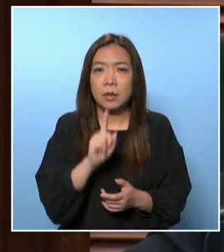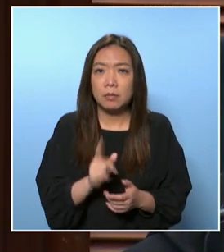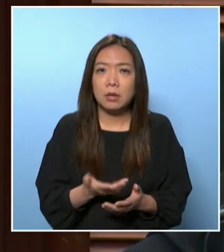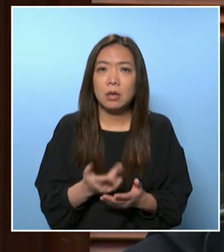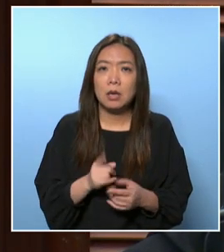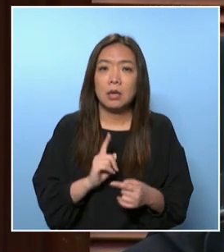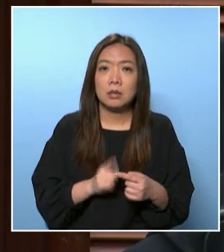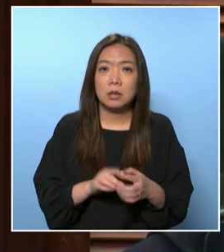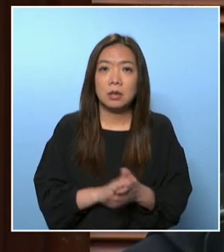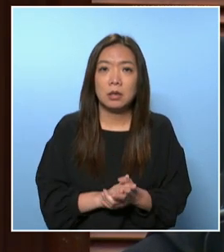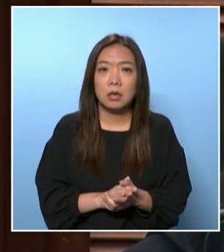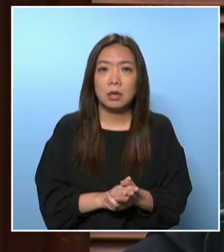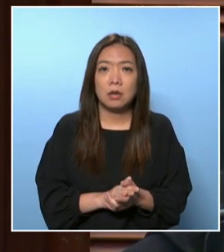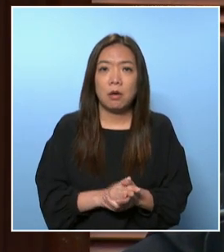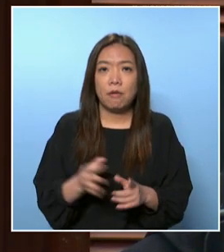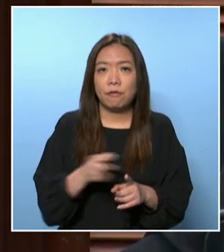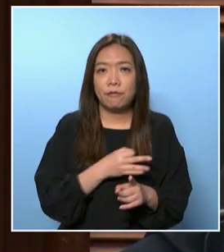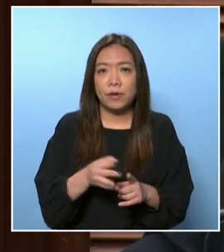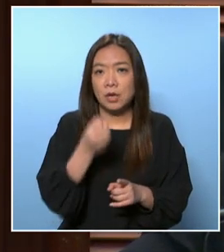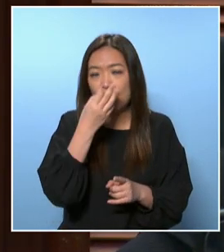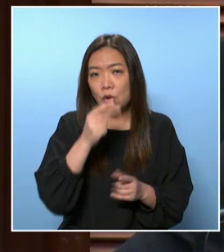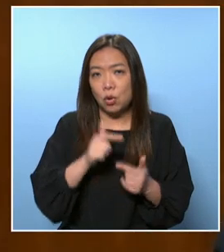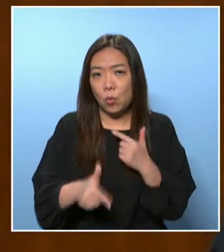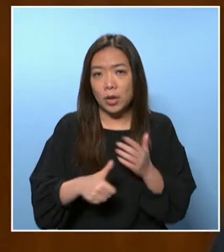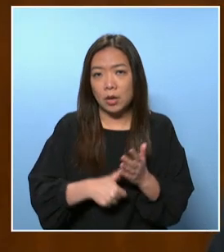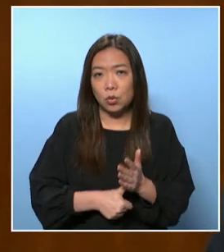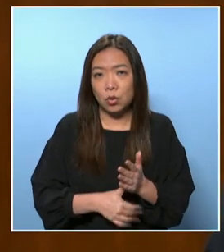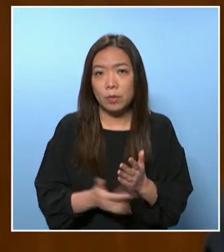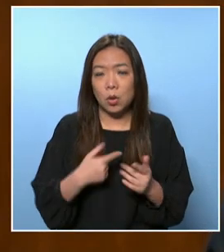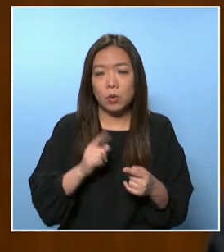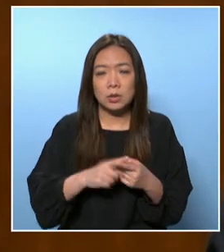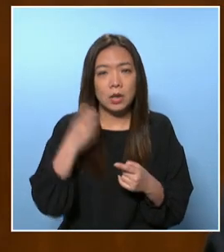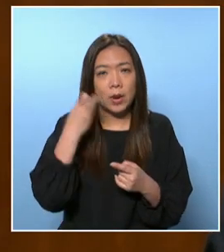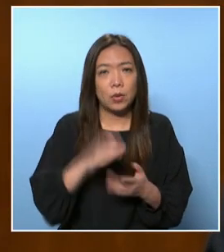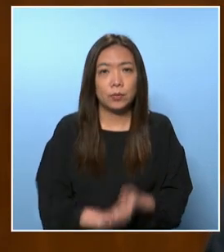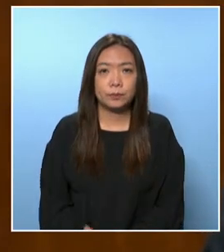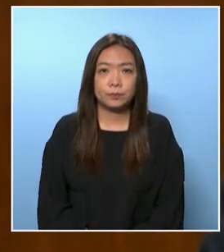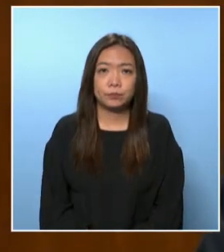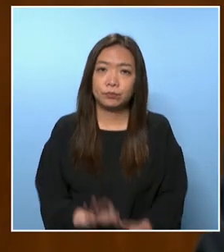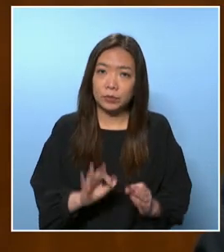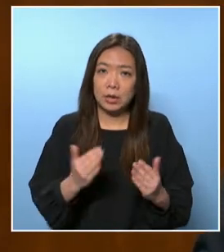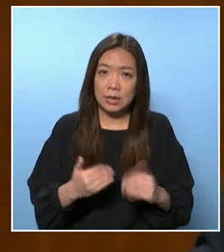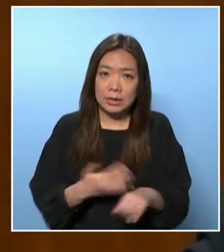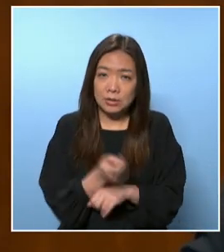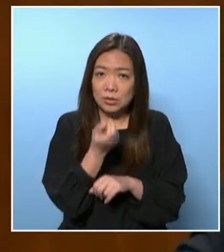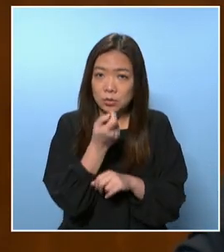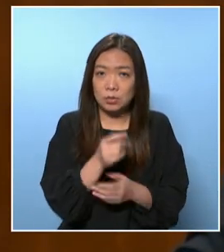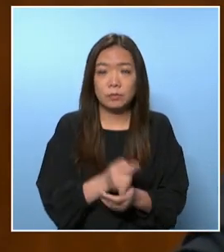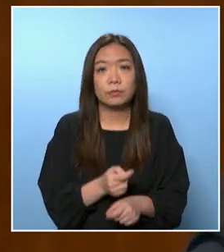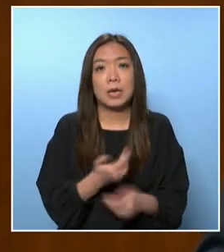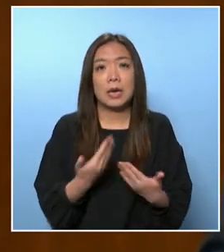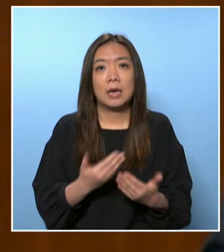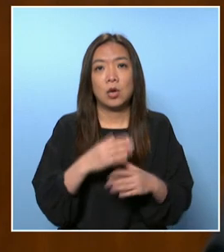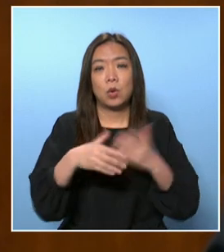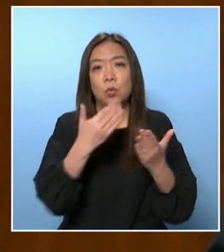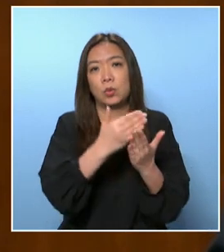consider that. As to whether we can consider non-local residents, we will consider that. We've gone over the